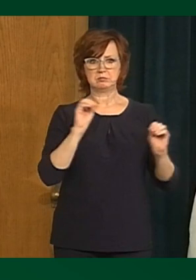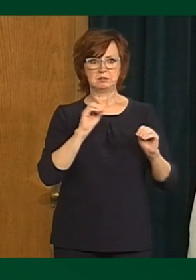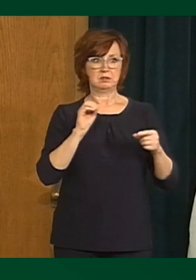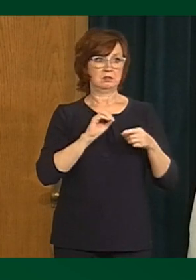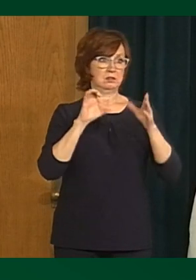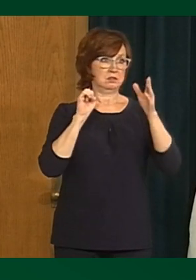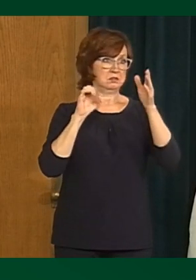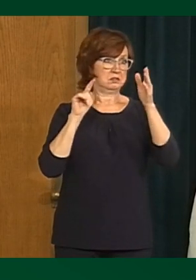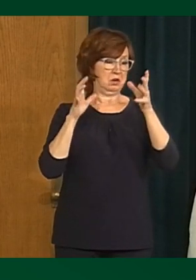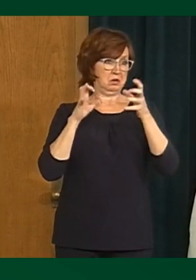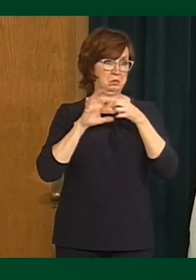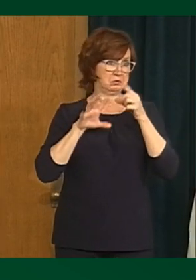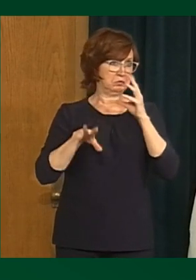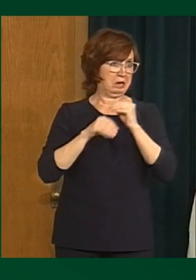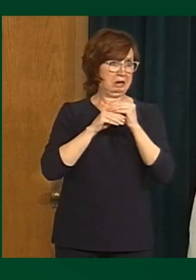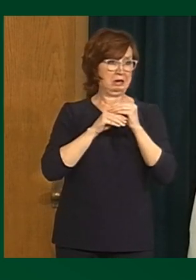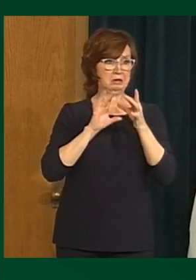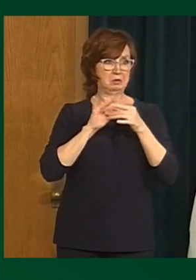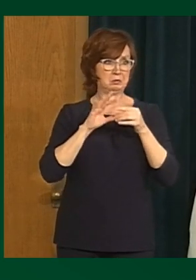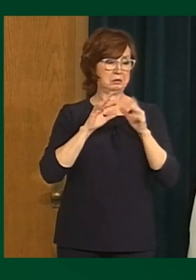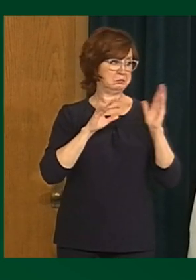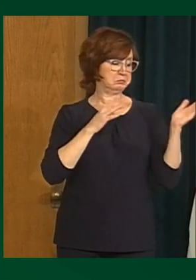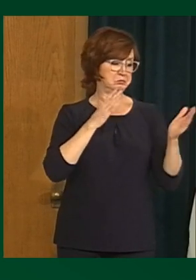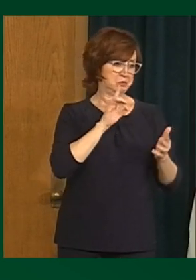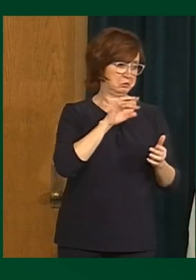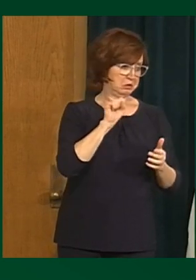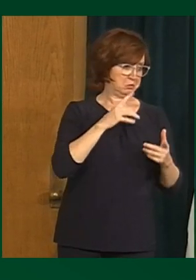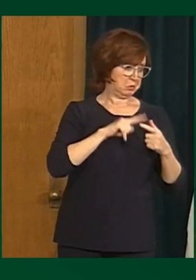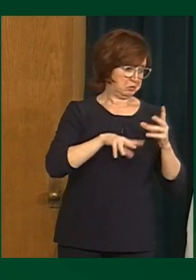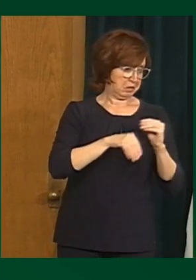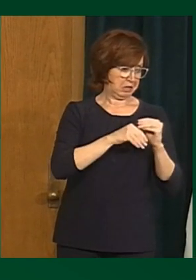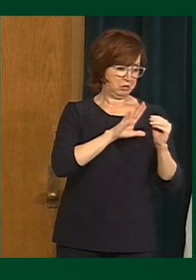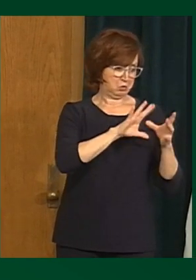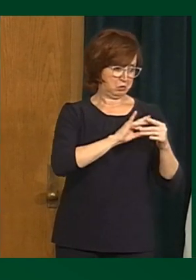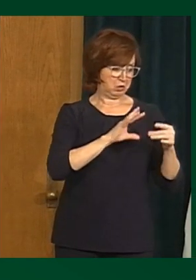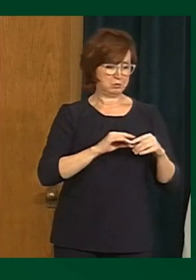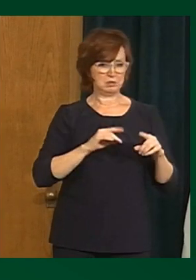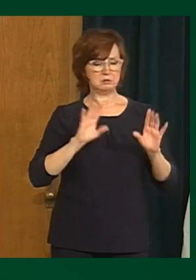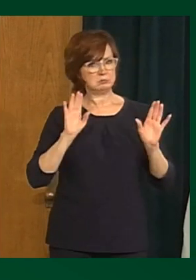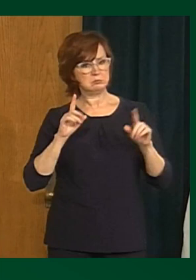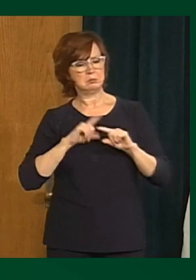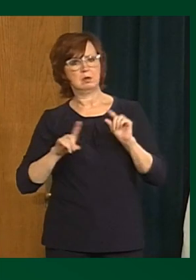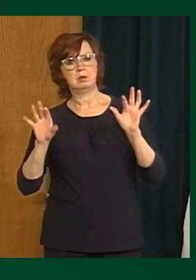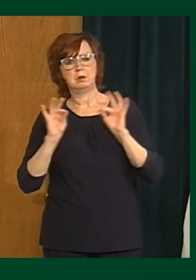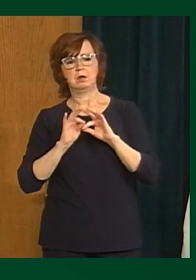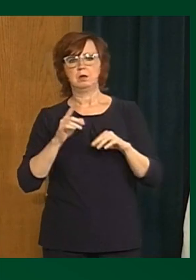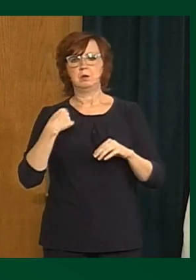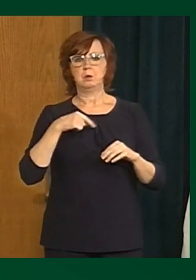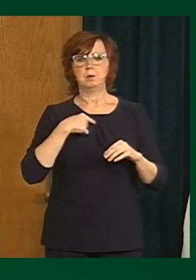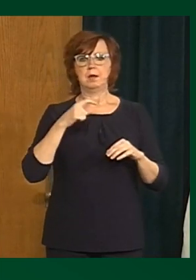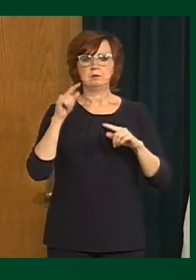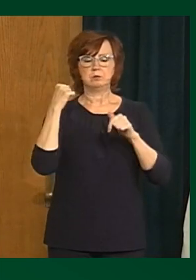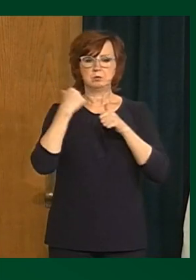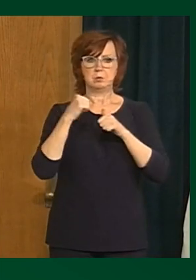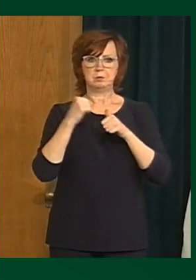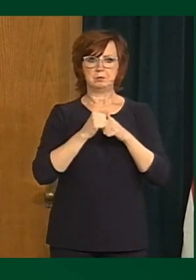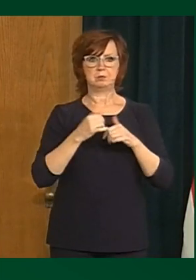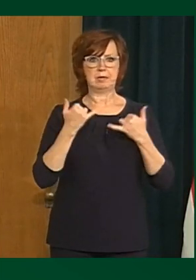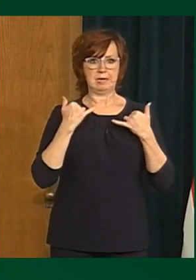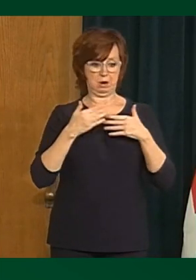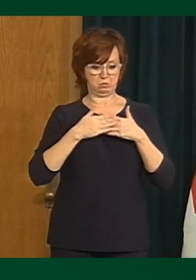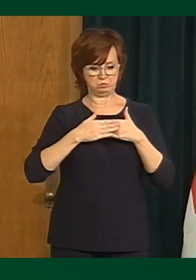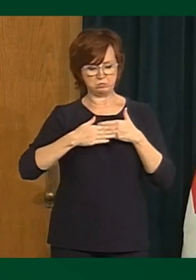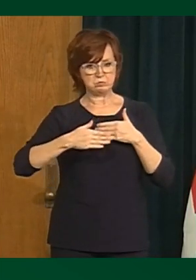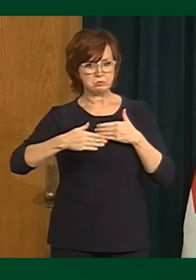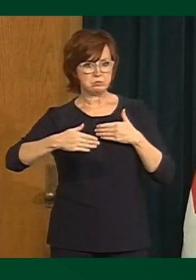may want to speak to that again. But as we move forward, I think it's fair to say that,